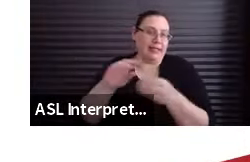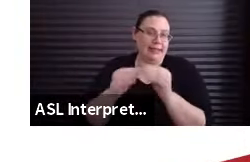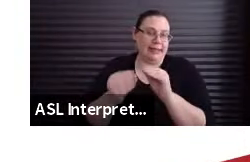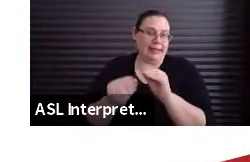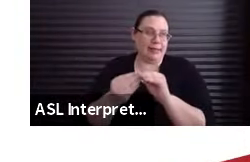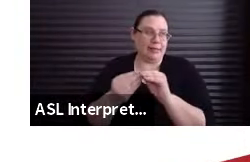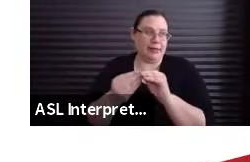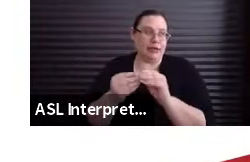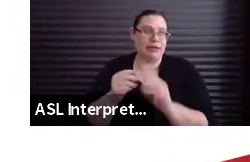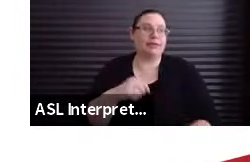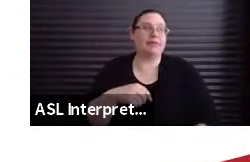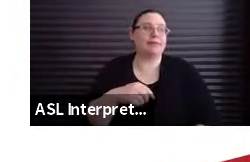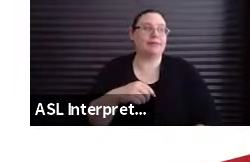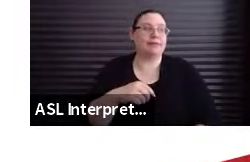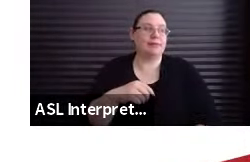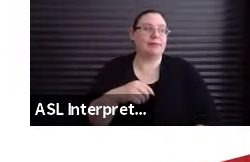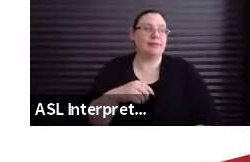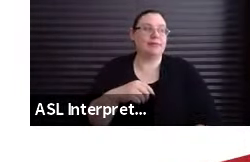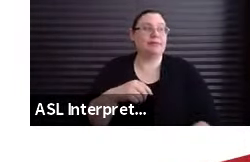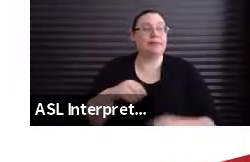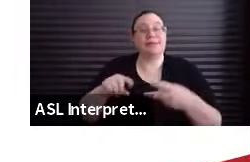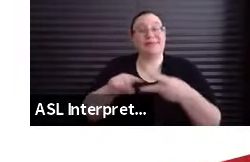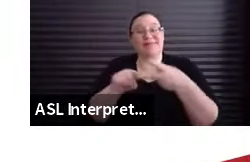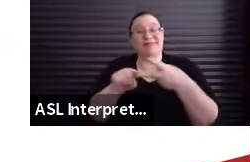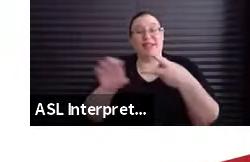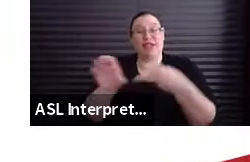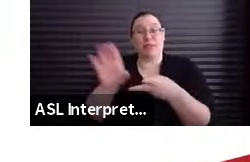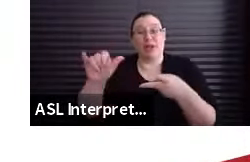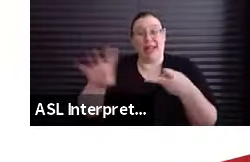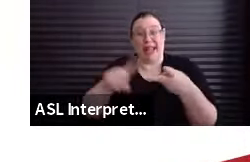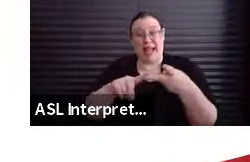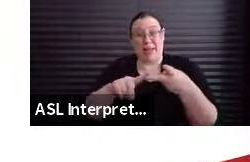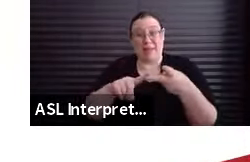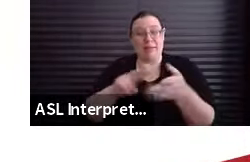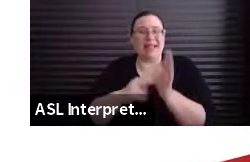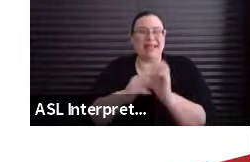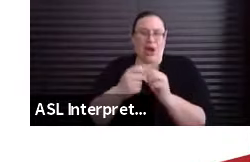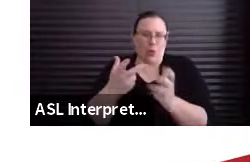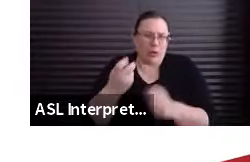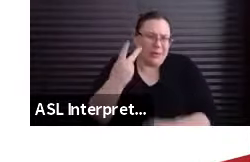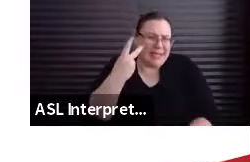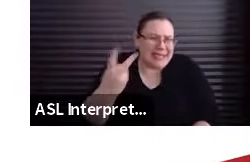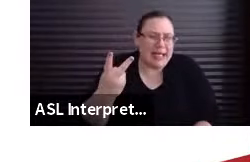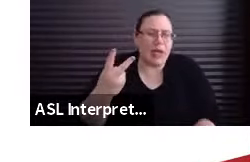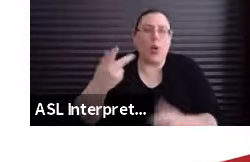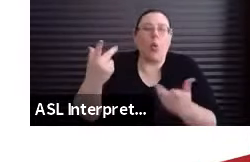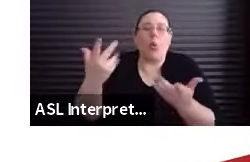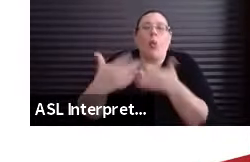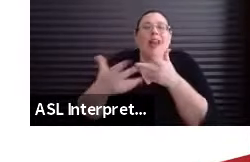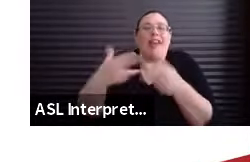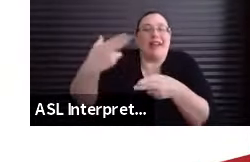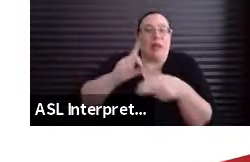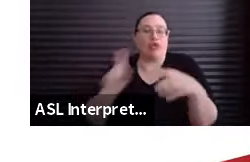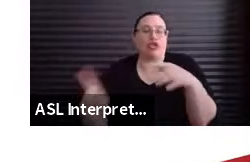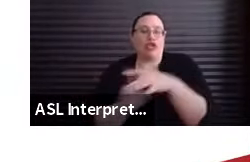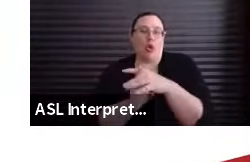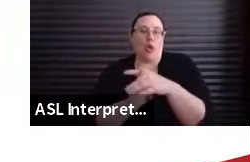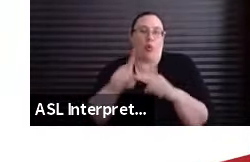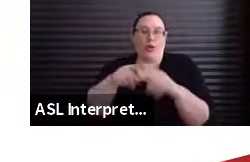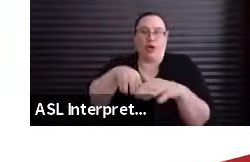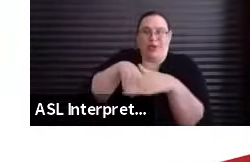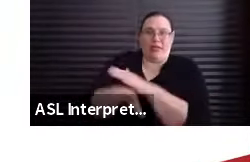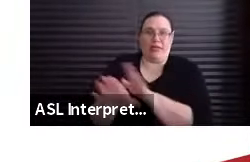first space. This indicates how you want to be seen. In other words, the name that'll appear when you enter the Zoom